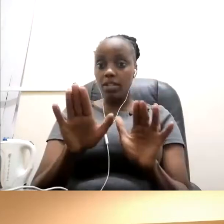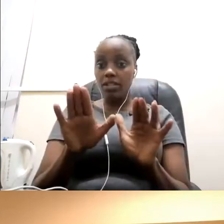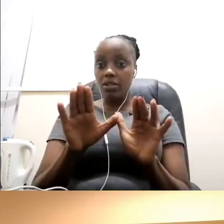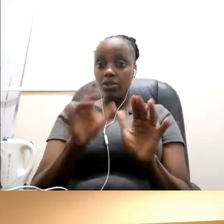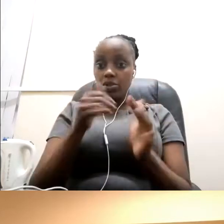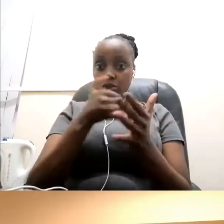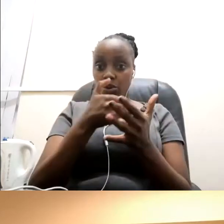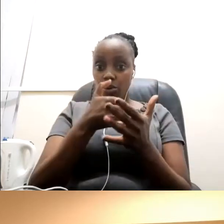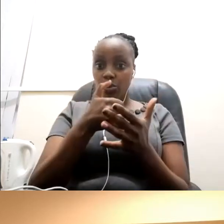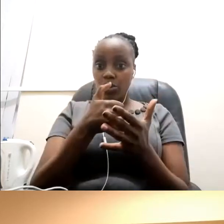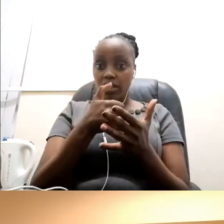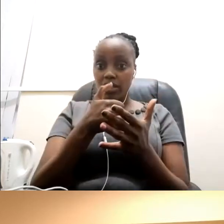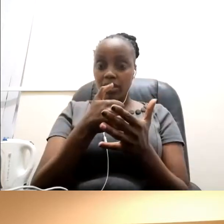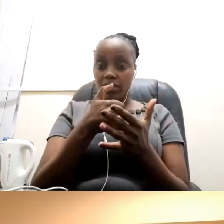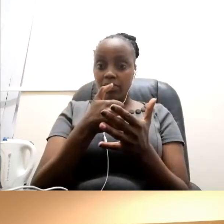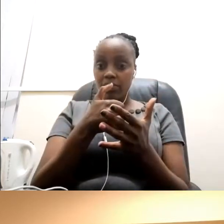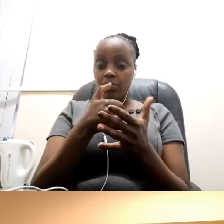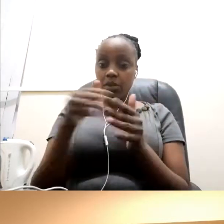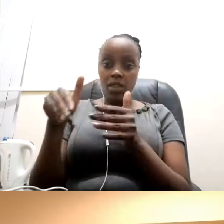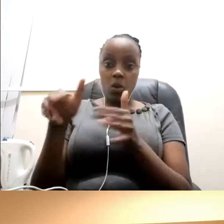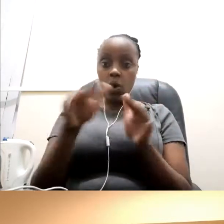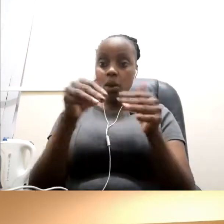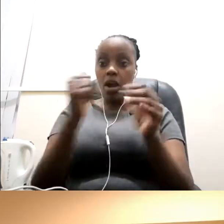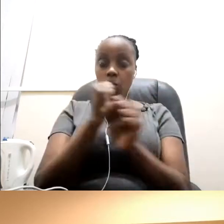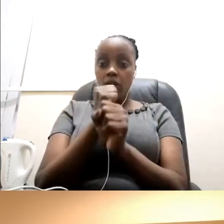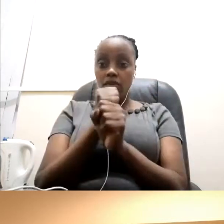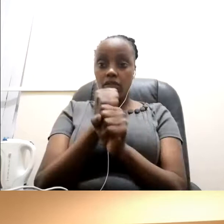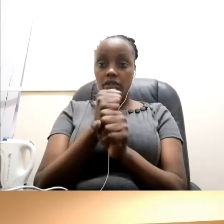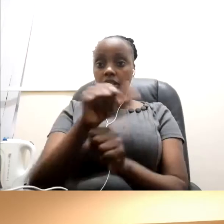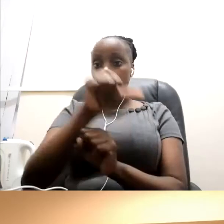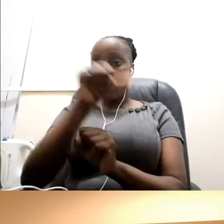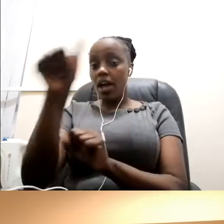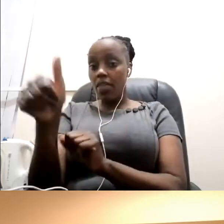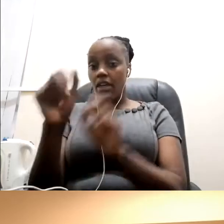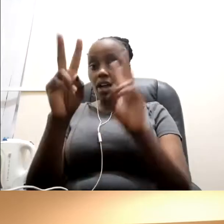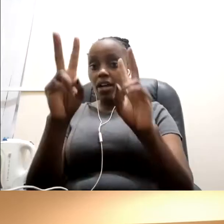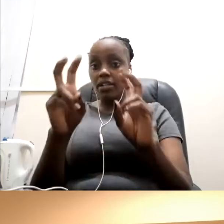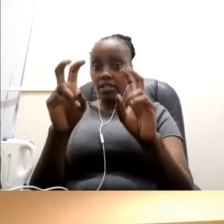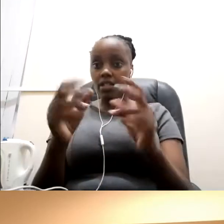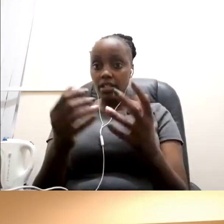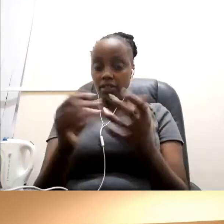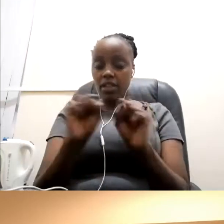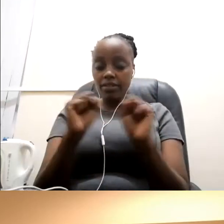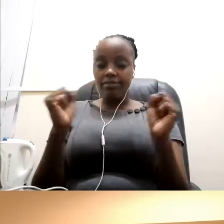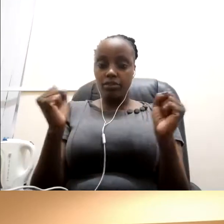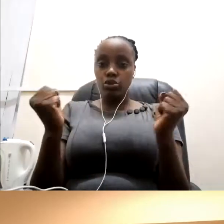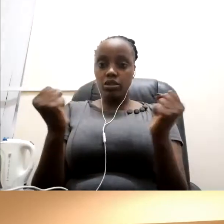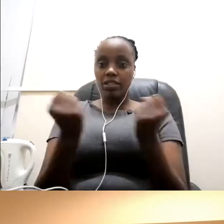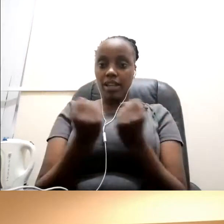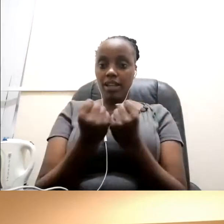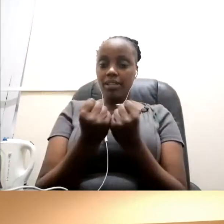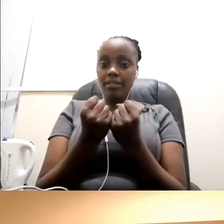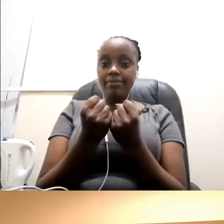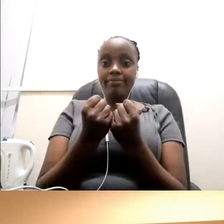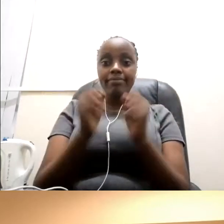this way of work in other issues in the society. And it is important that